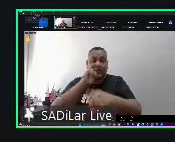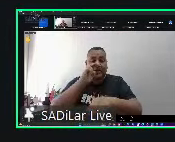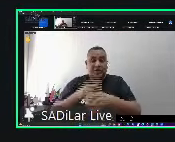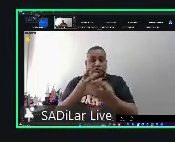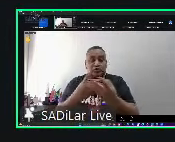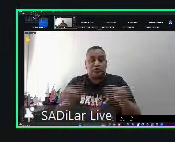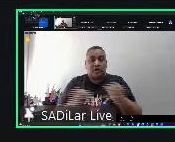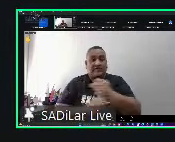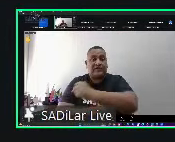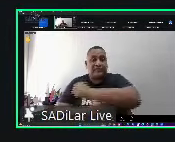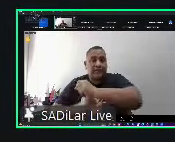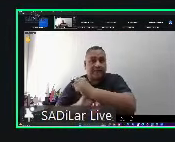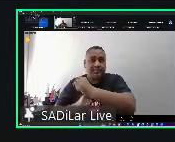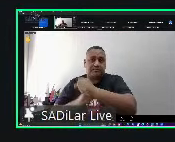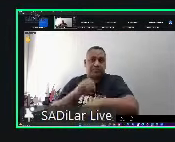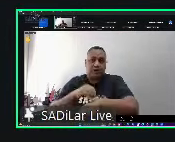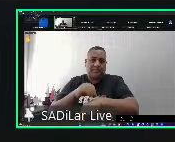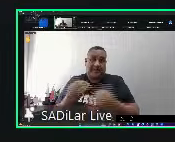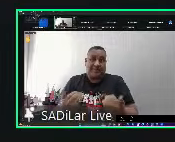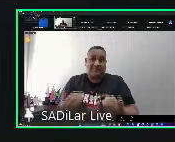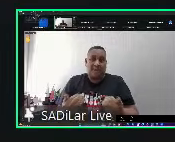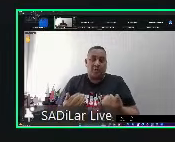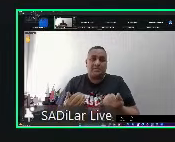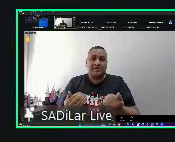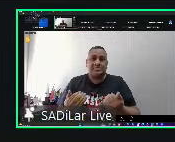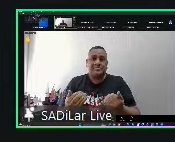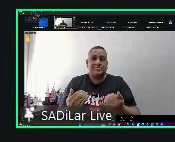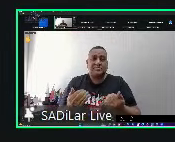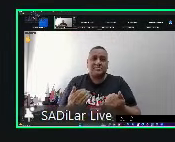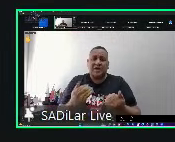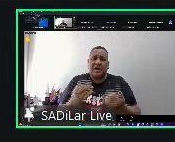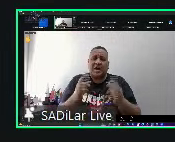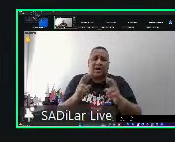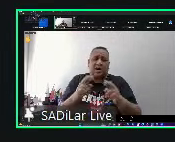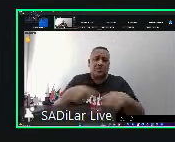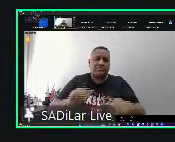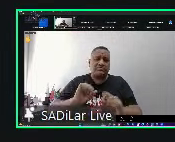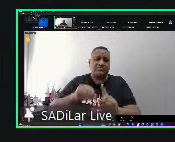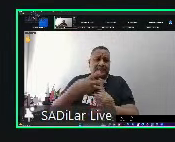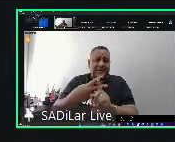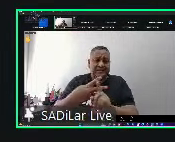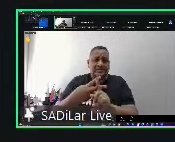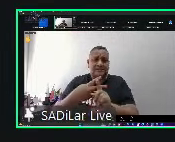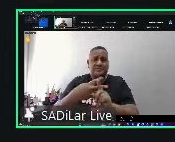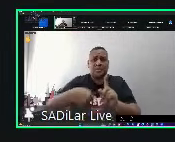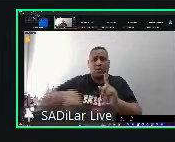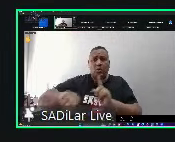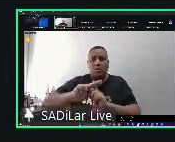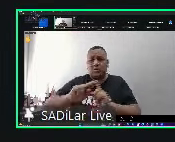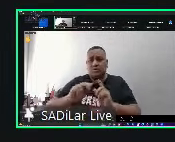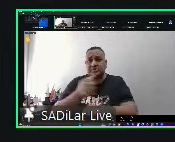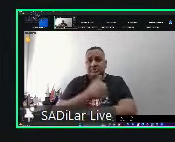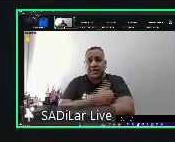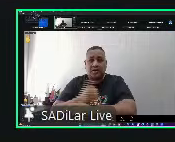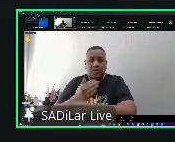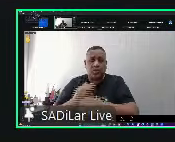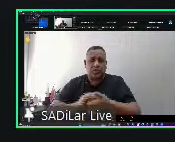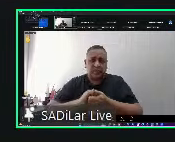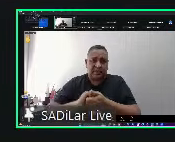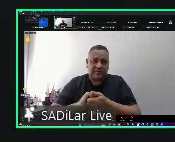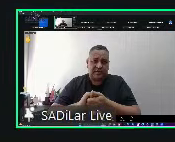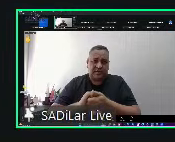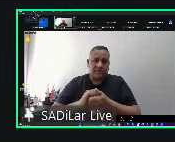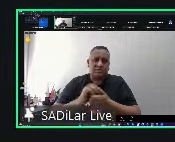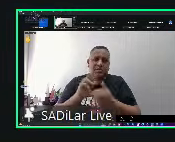do need to work together. We need to also resolve the foundation aspect, the ECD aspect, because I'm really hoping that